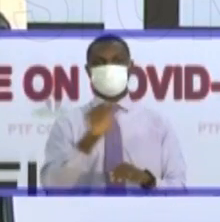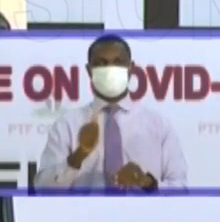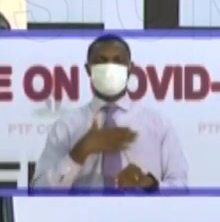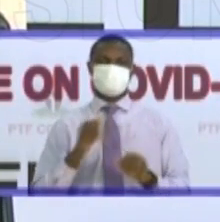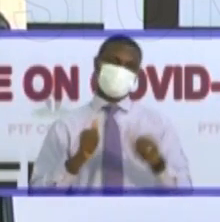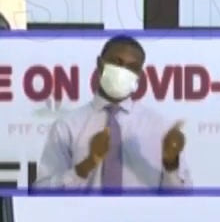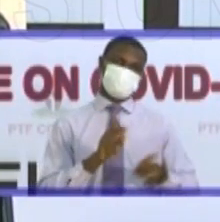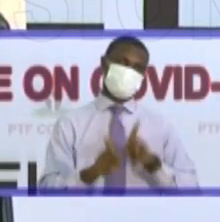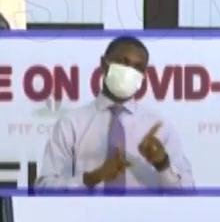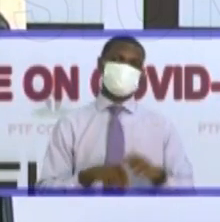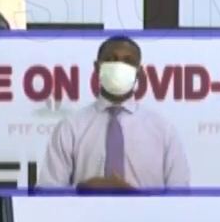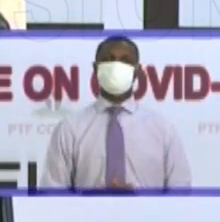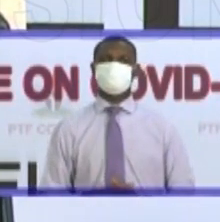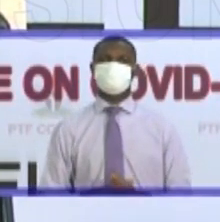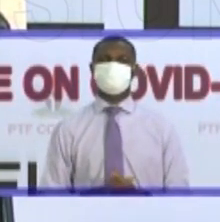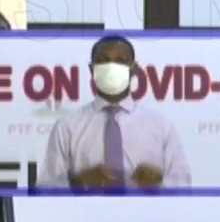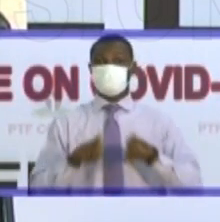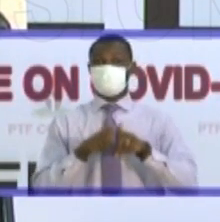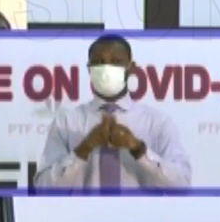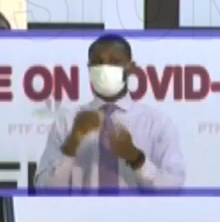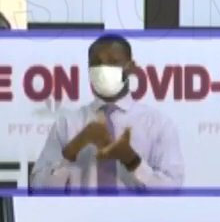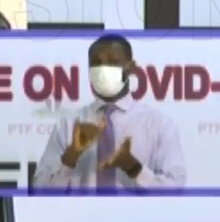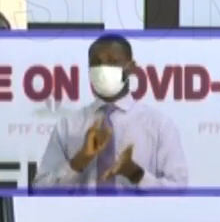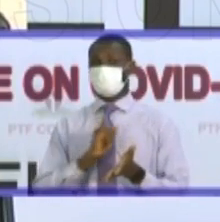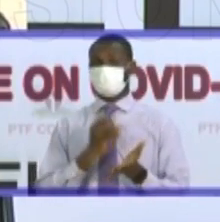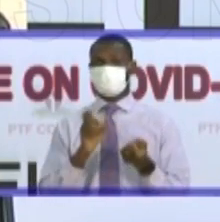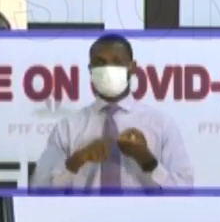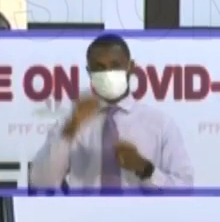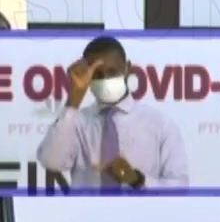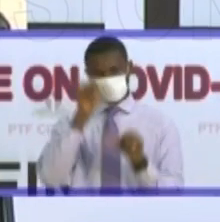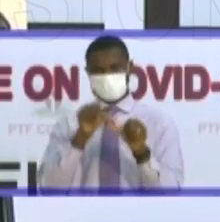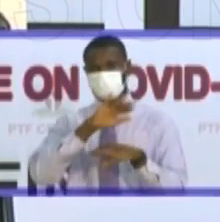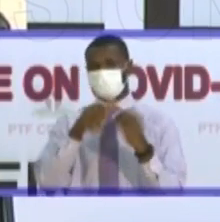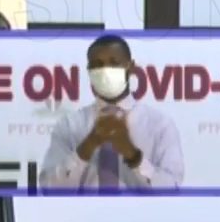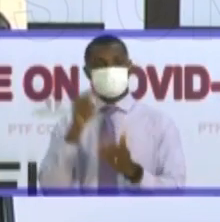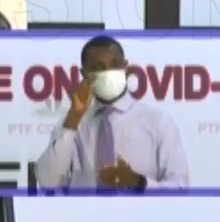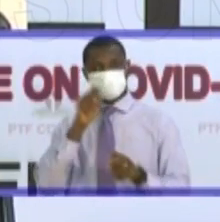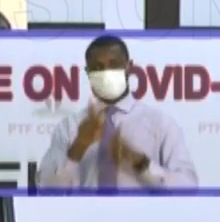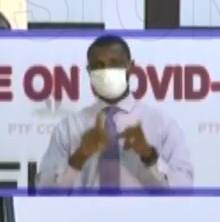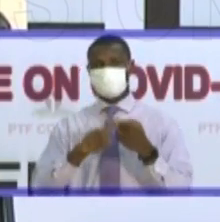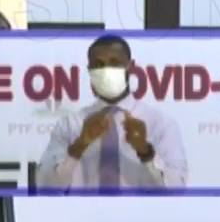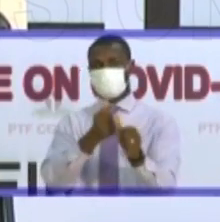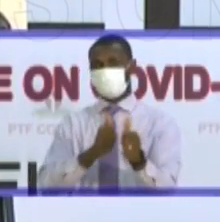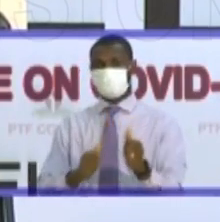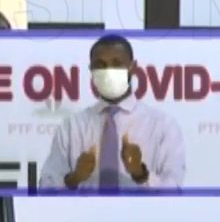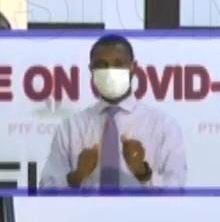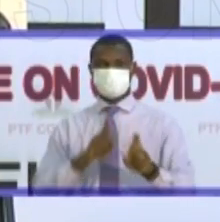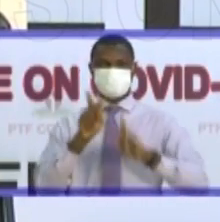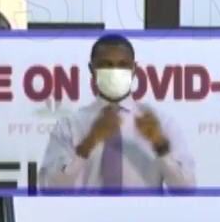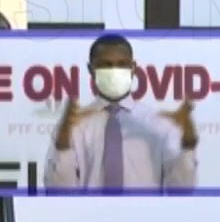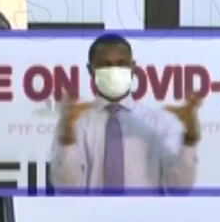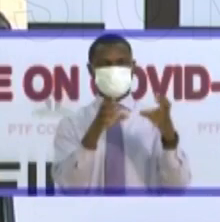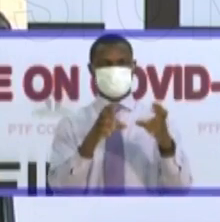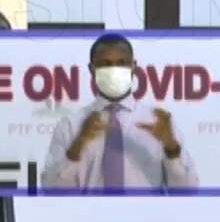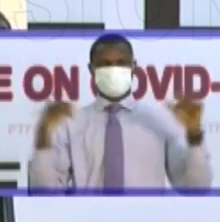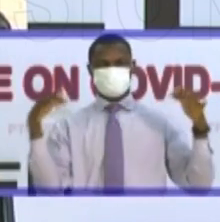you. I also again remind all of our citizens to avoid mass gathering,